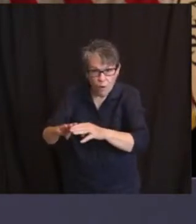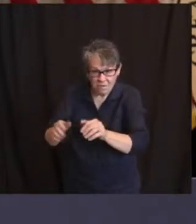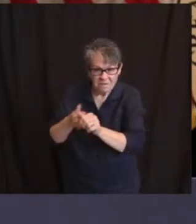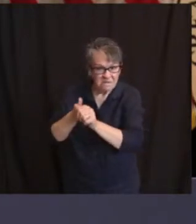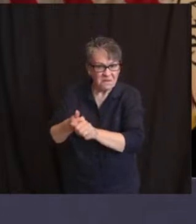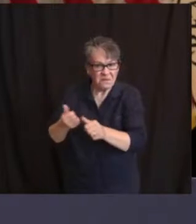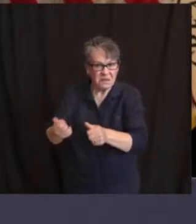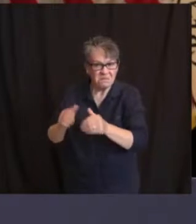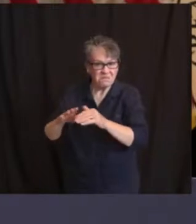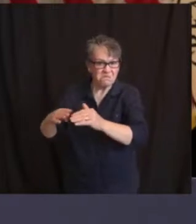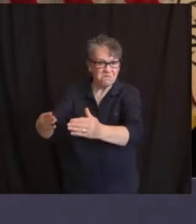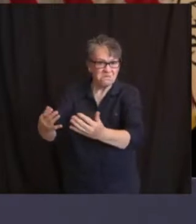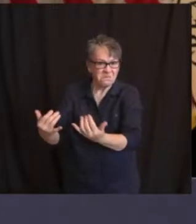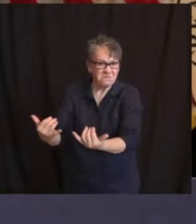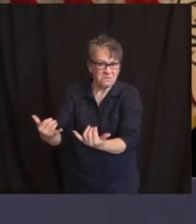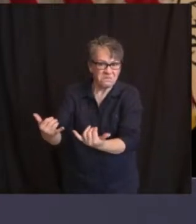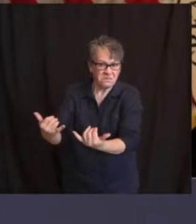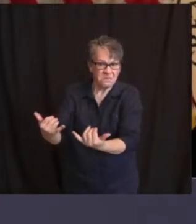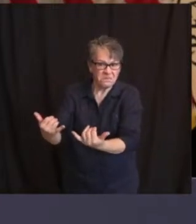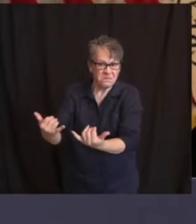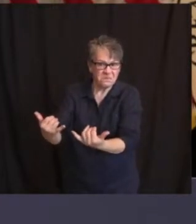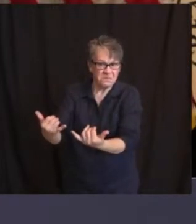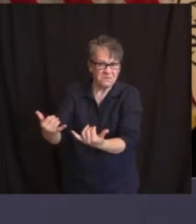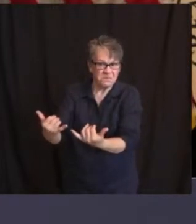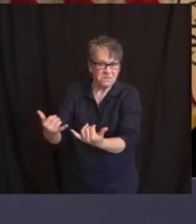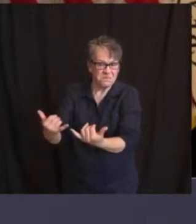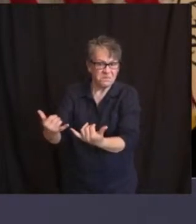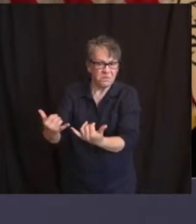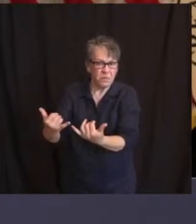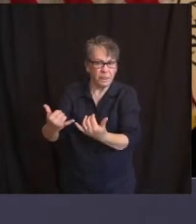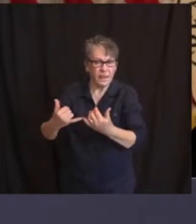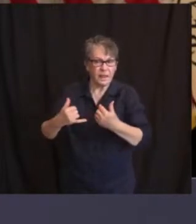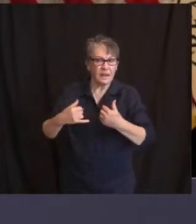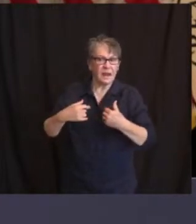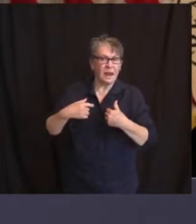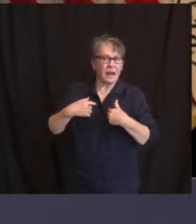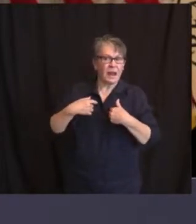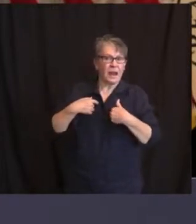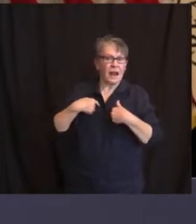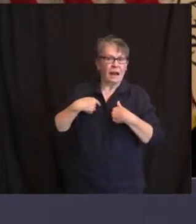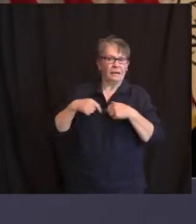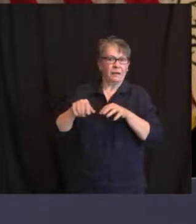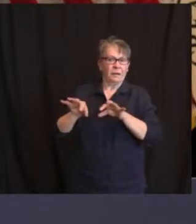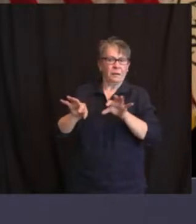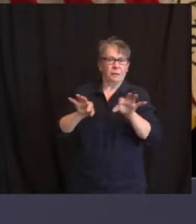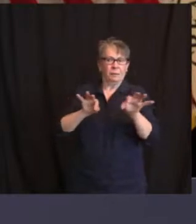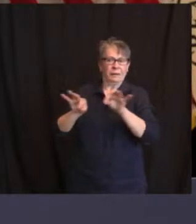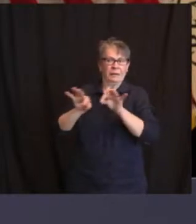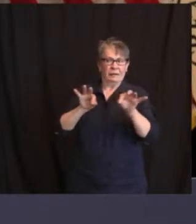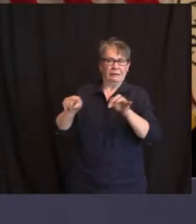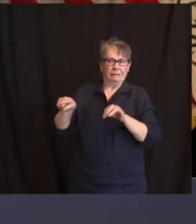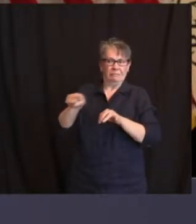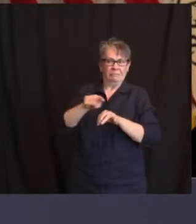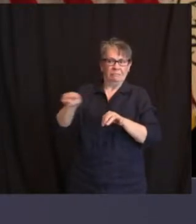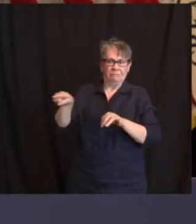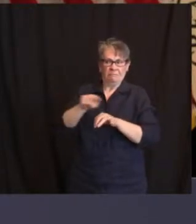sets of steps that we thought we could take responsibly when the data showed us that we could. So it did not.